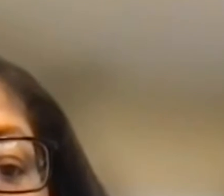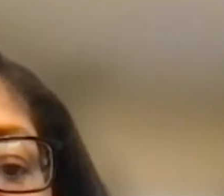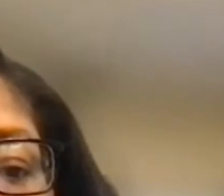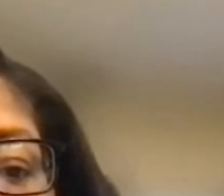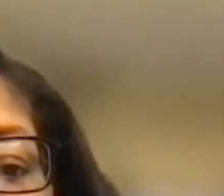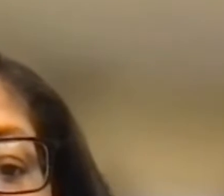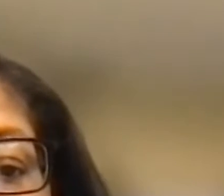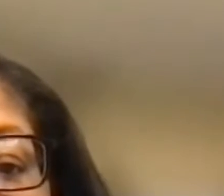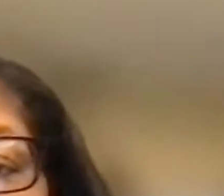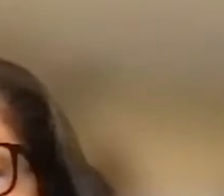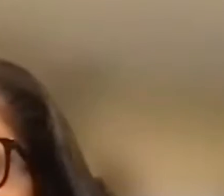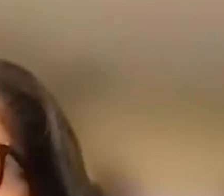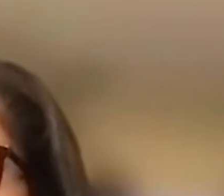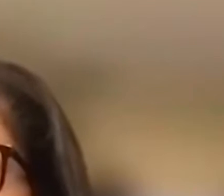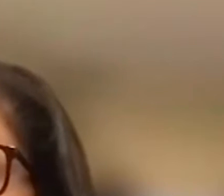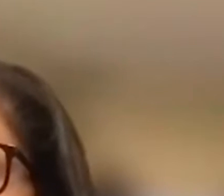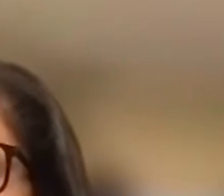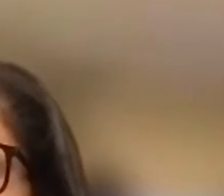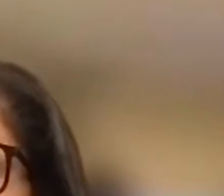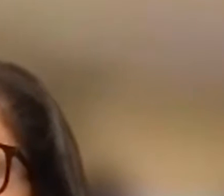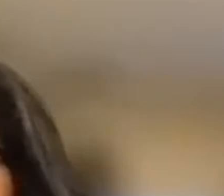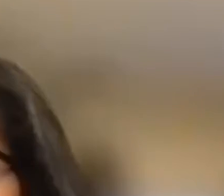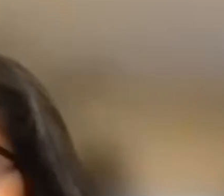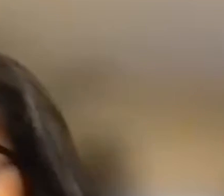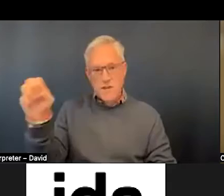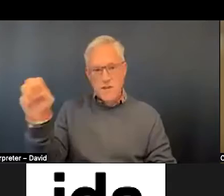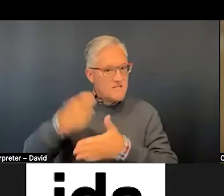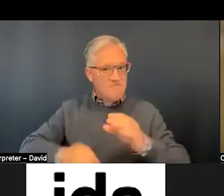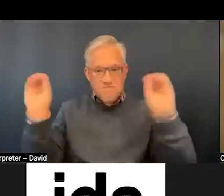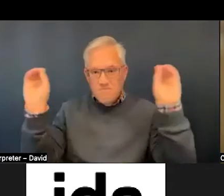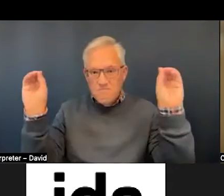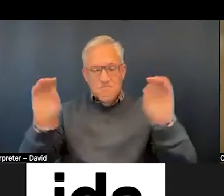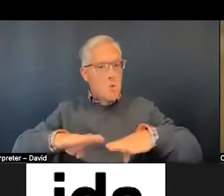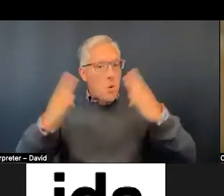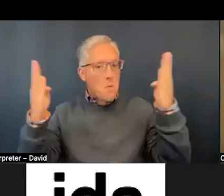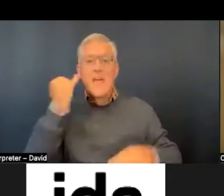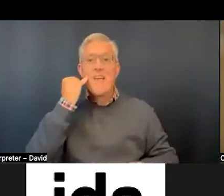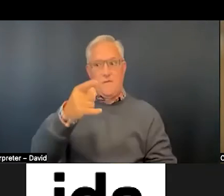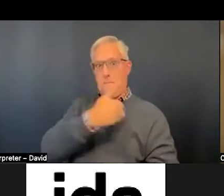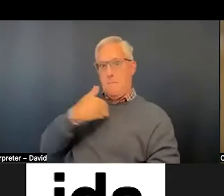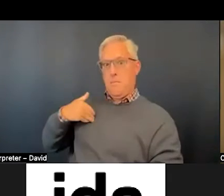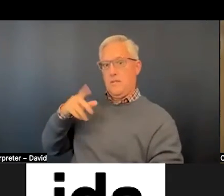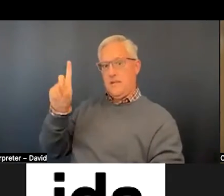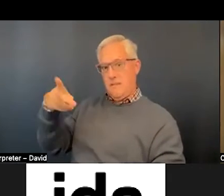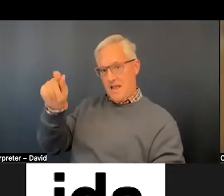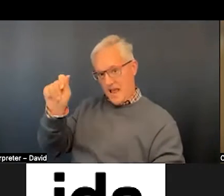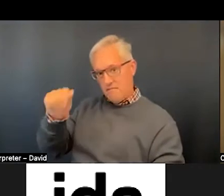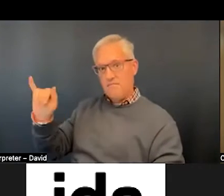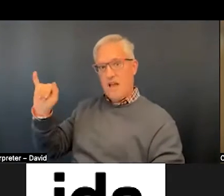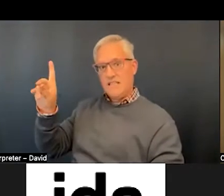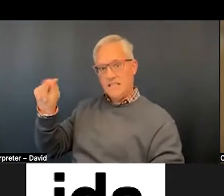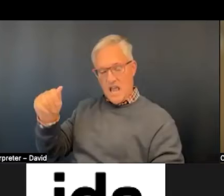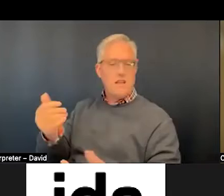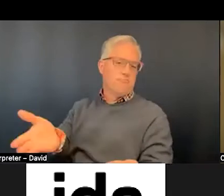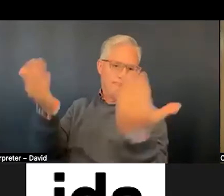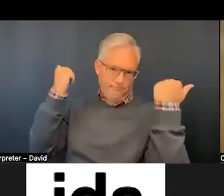interested. The overall arch is that it is free and open to anyone, whether you're a member of the DPA or IDA. Our biggest issue is